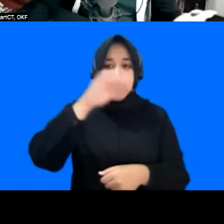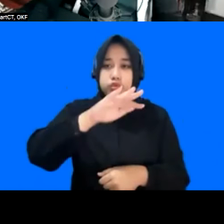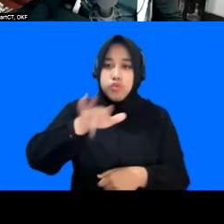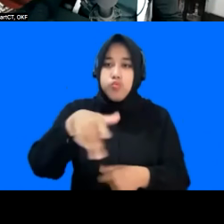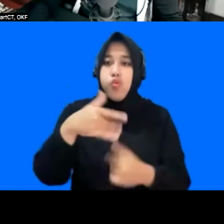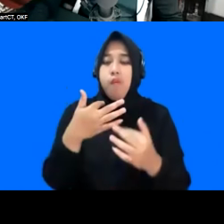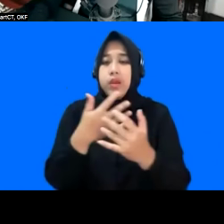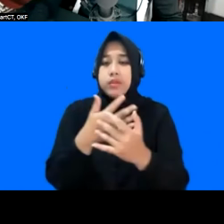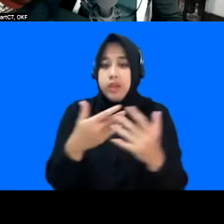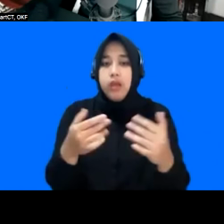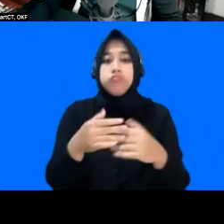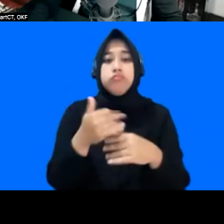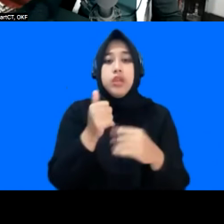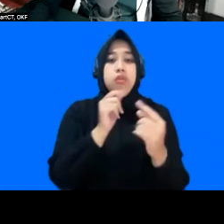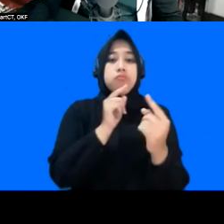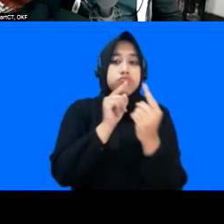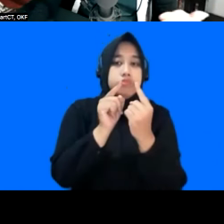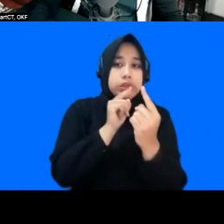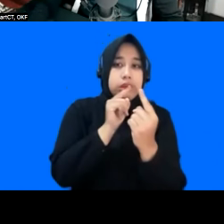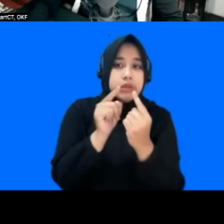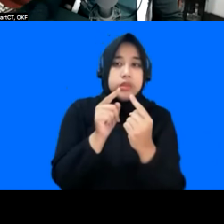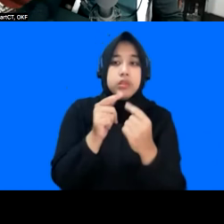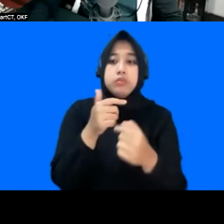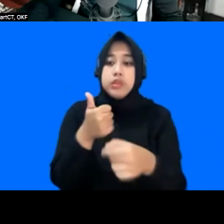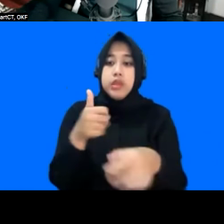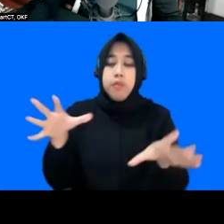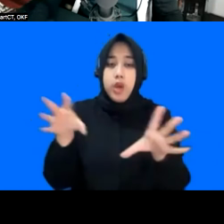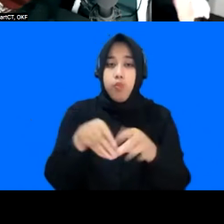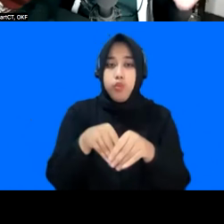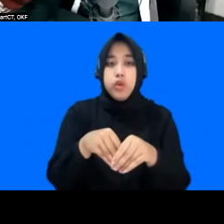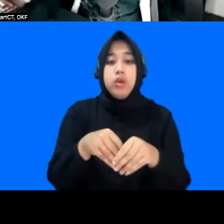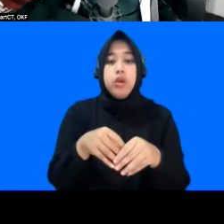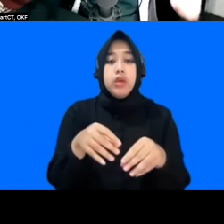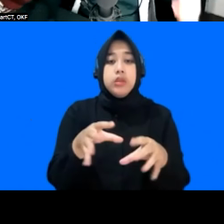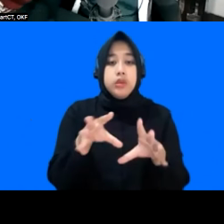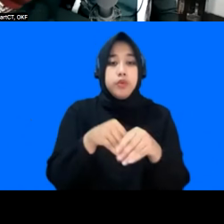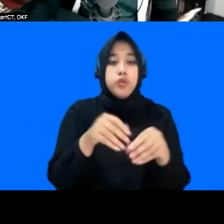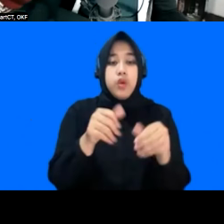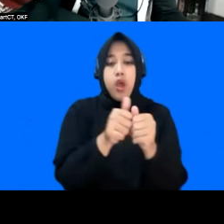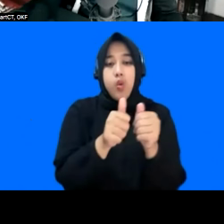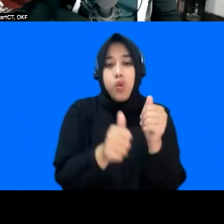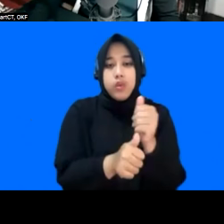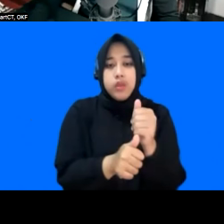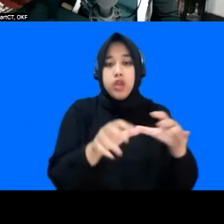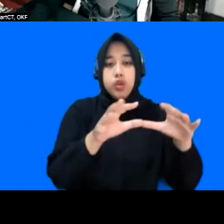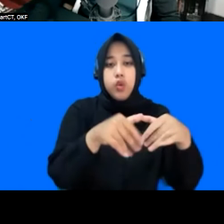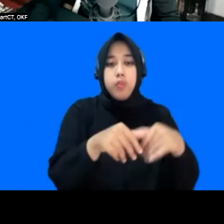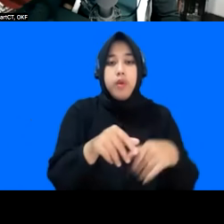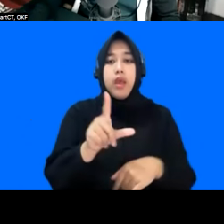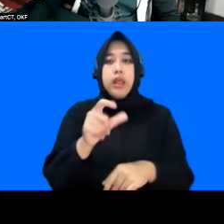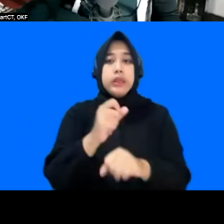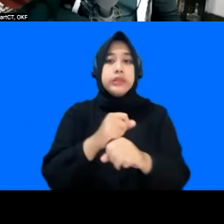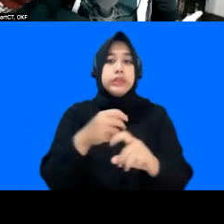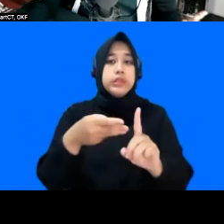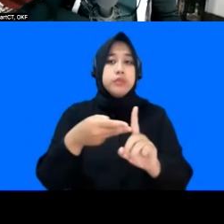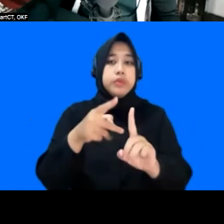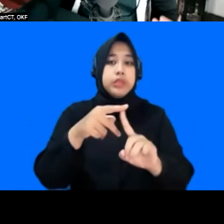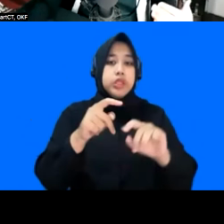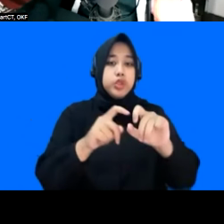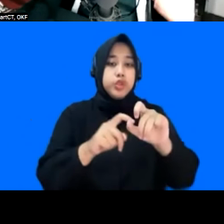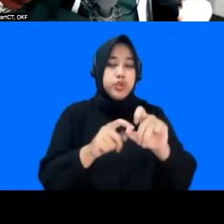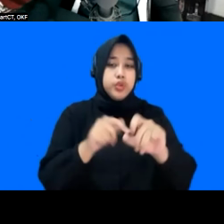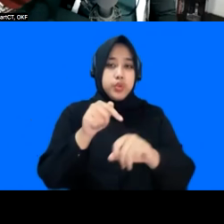the LGBTQI plus community in our digital initiatives. Like, a singular perspective will not cut it anymore, which is why we're really